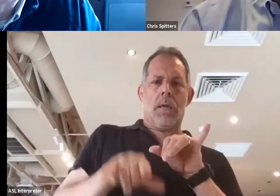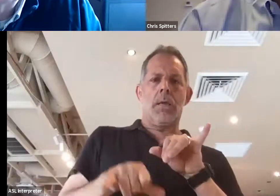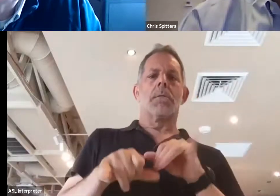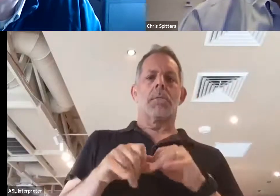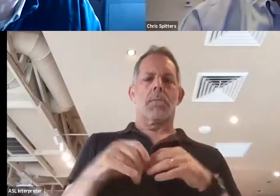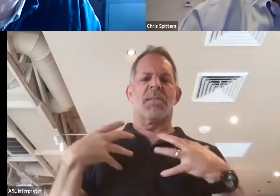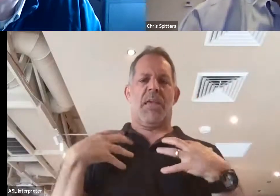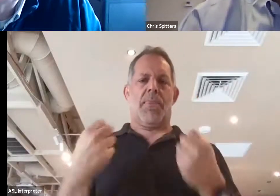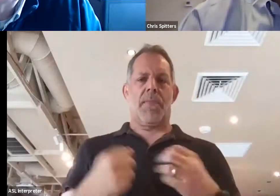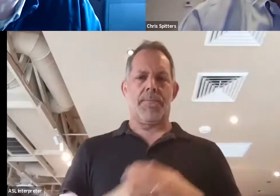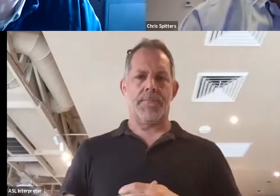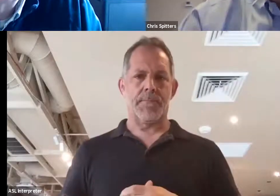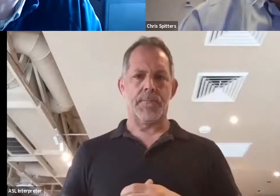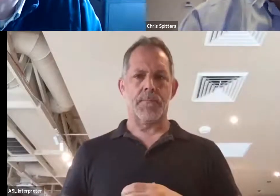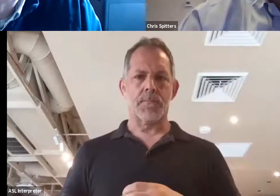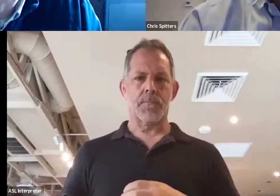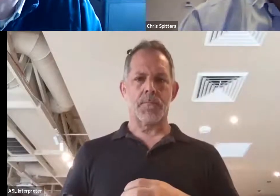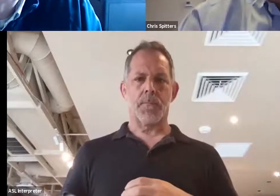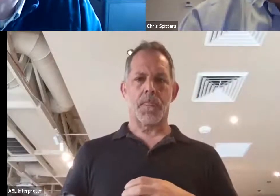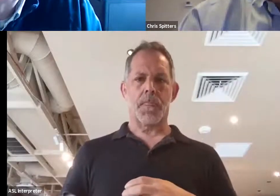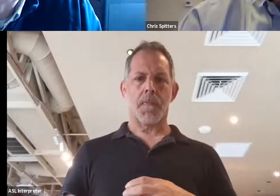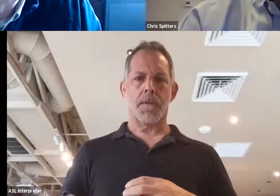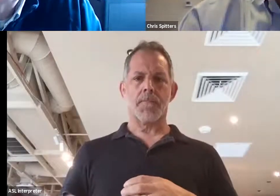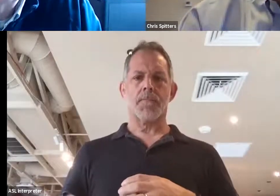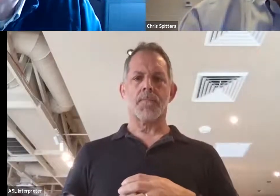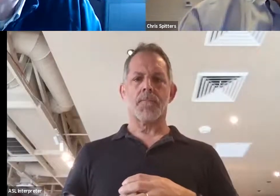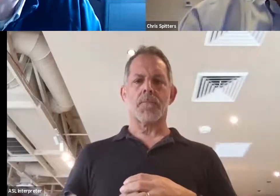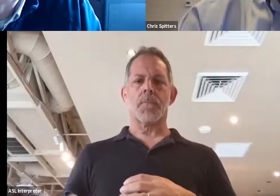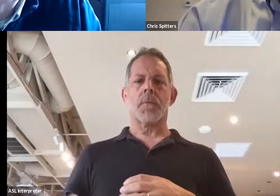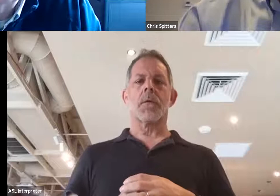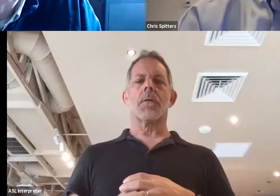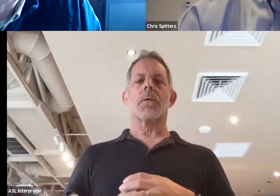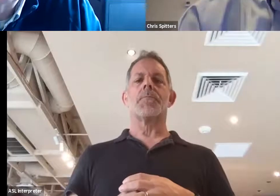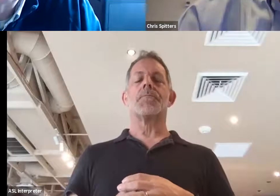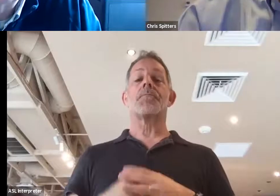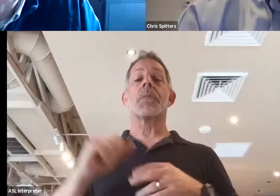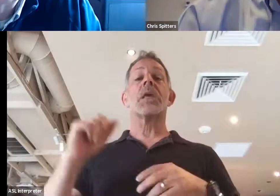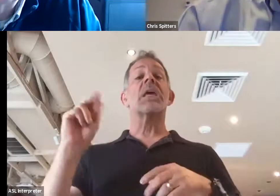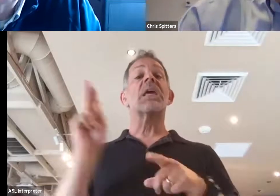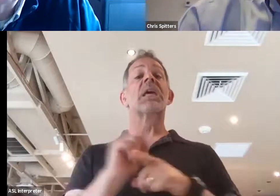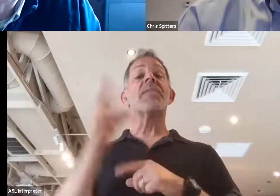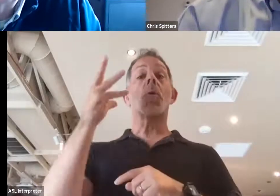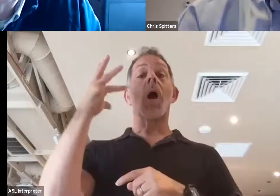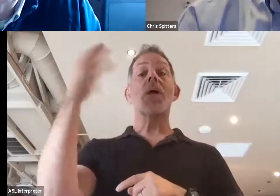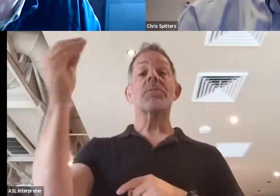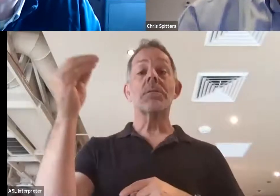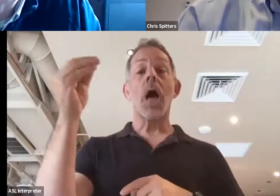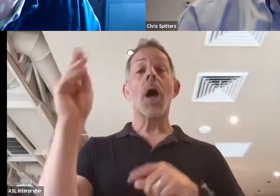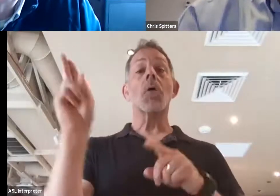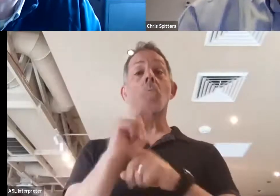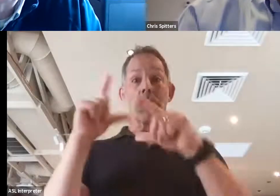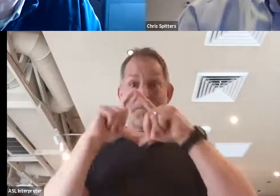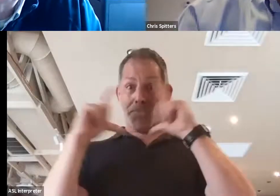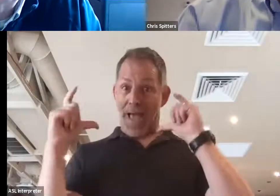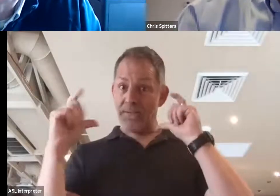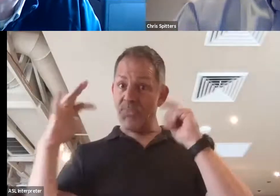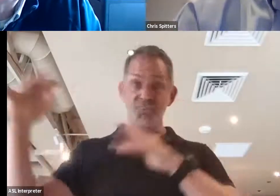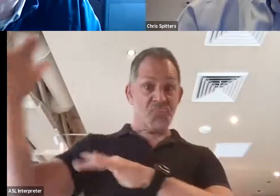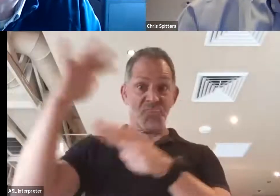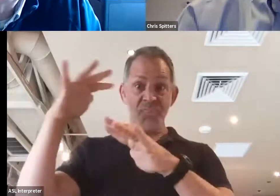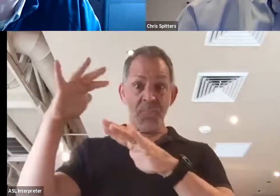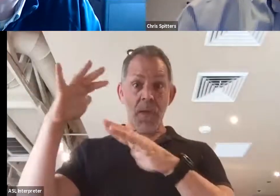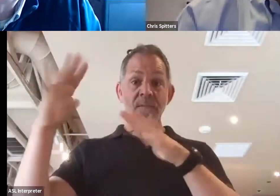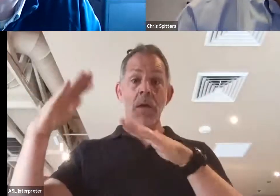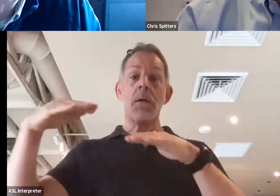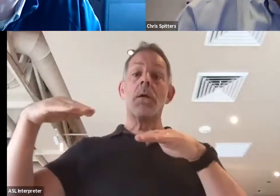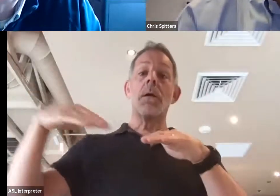household members. Those are really key. Beyond that, no signals about any particular gatherings. I have